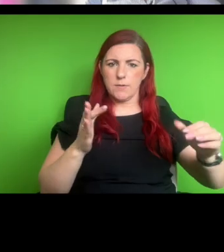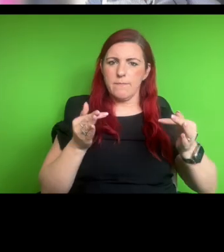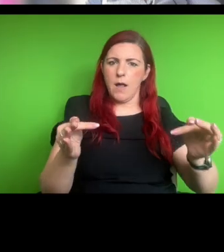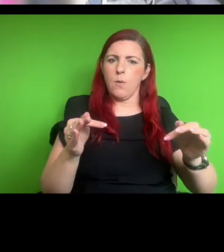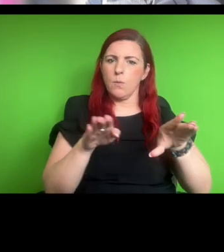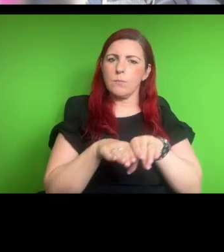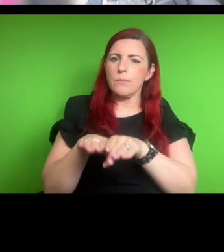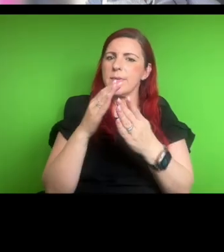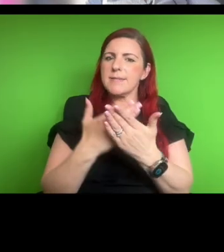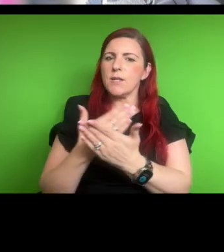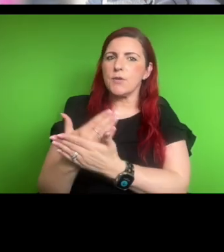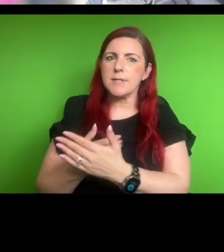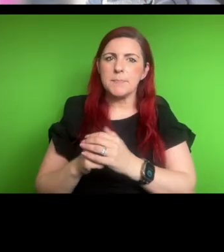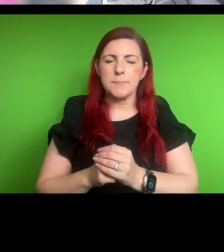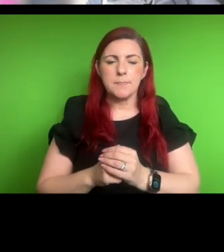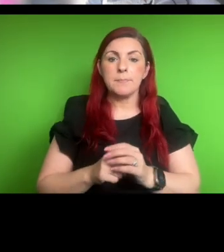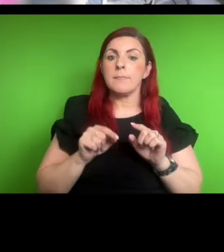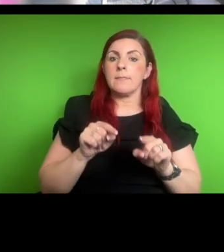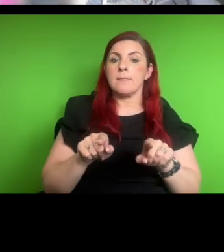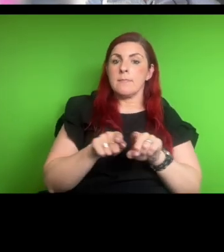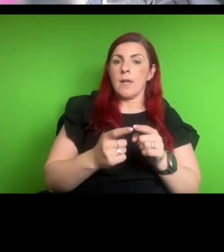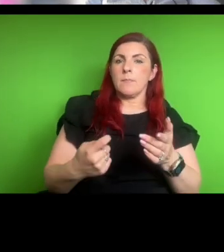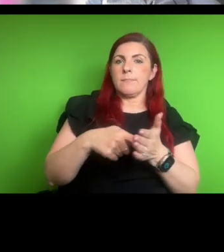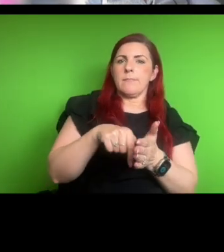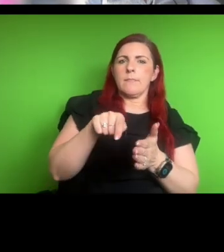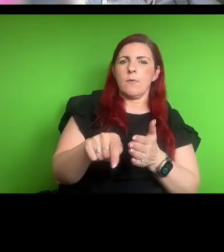includes requirements when automated systems are used,